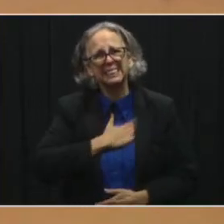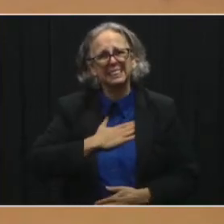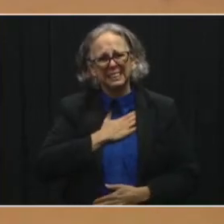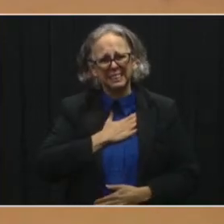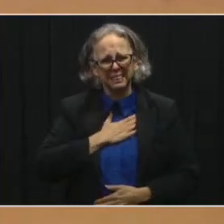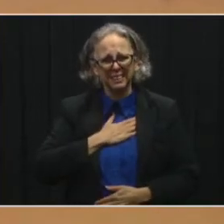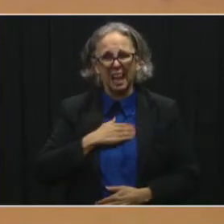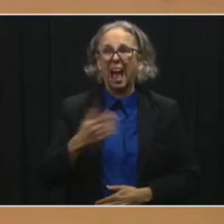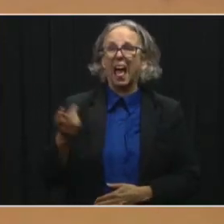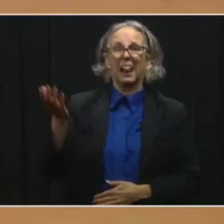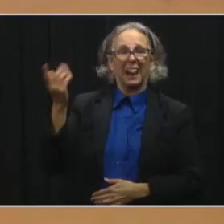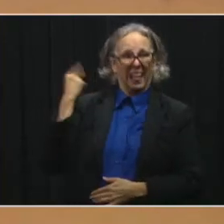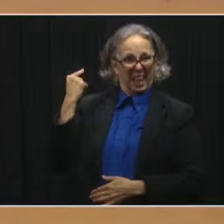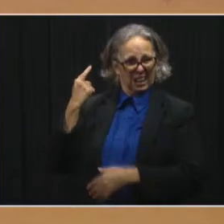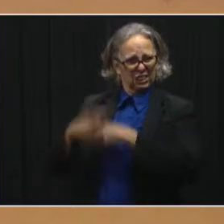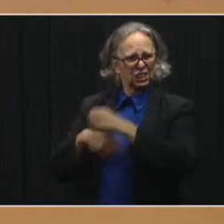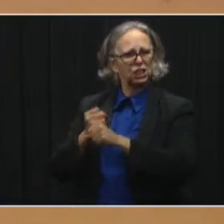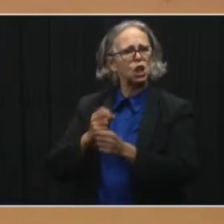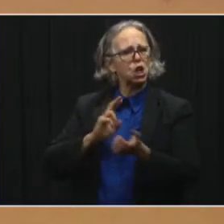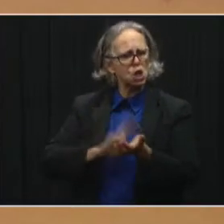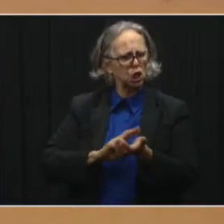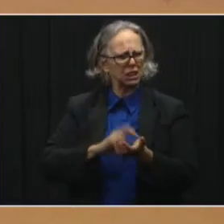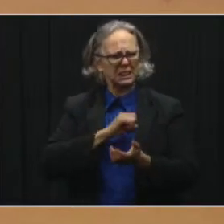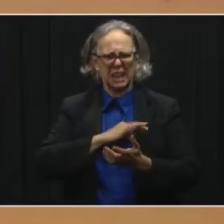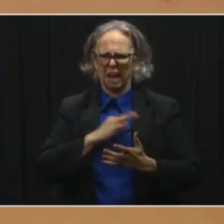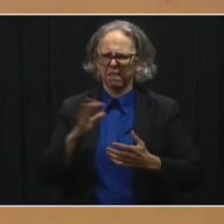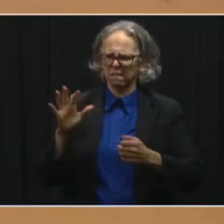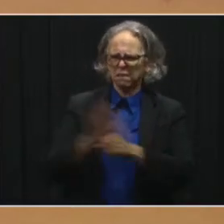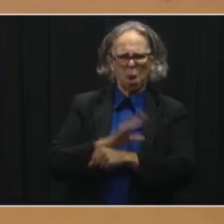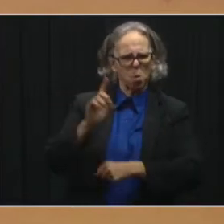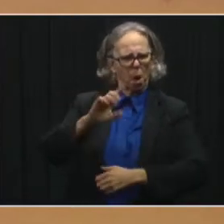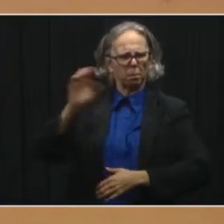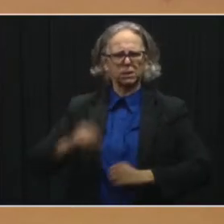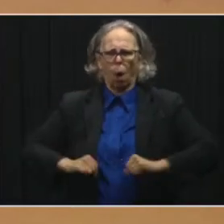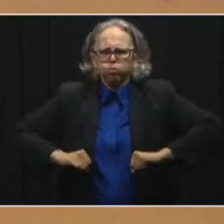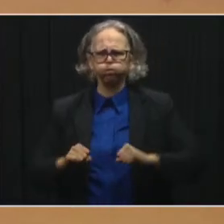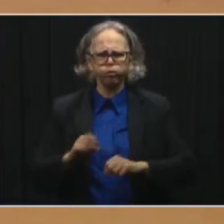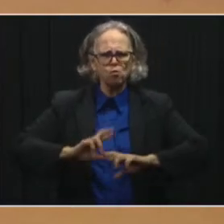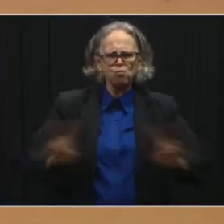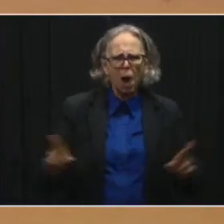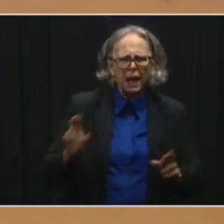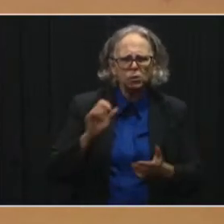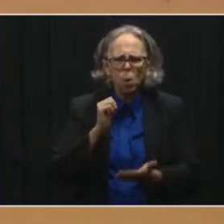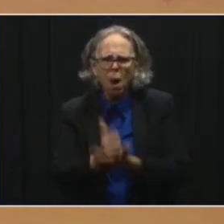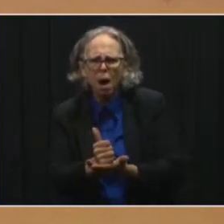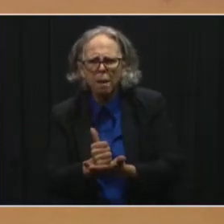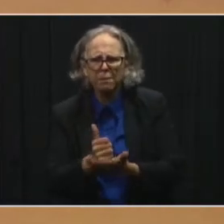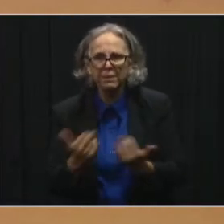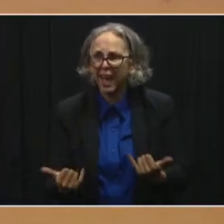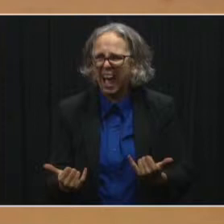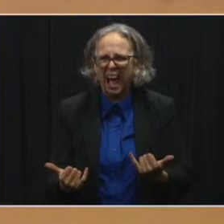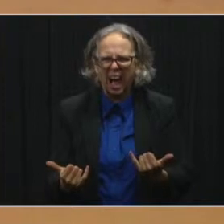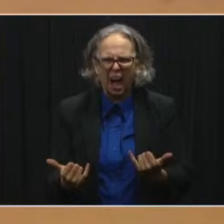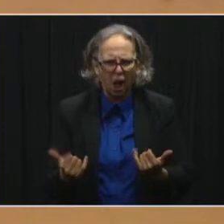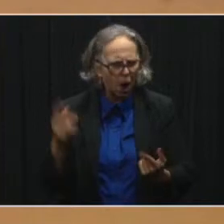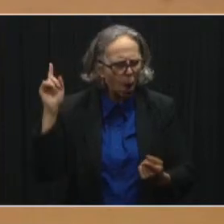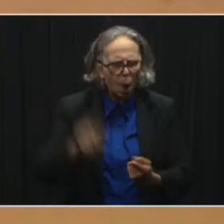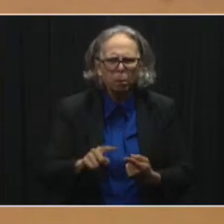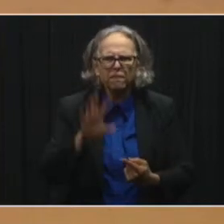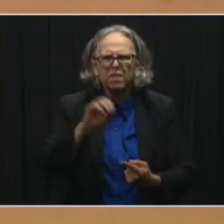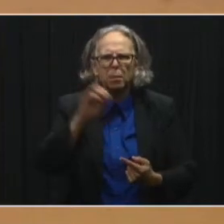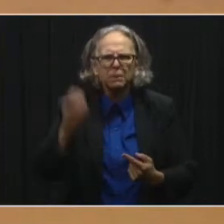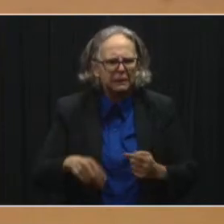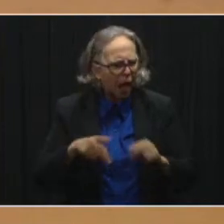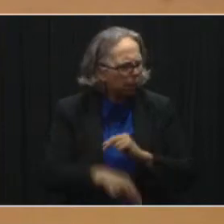had the nursing capabilities to handle a lot more patients than we currently have. So this situation is